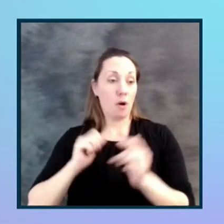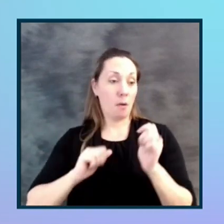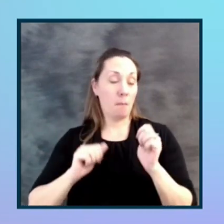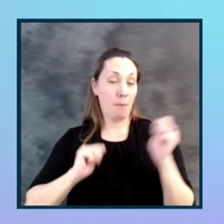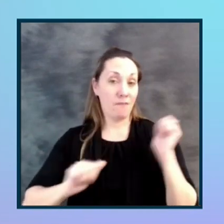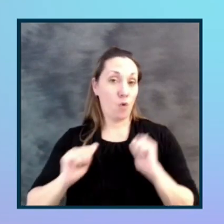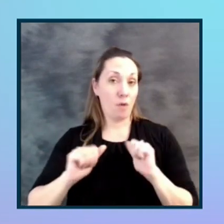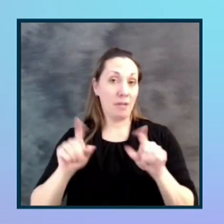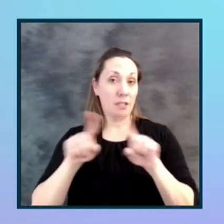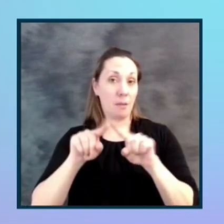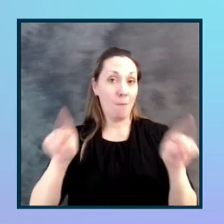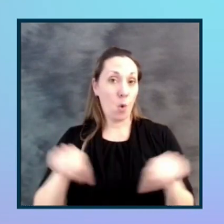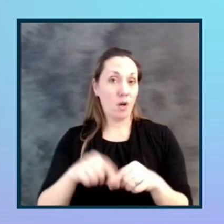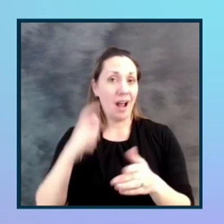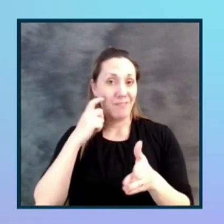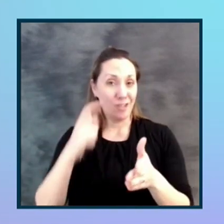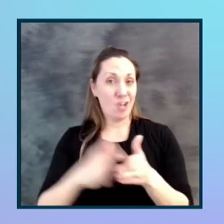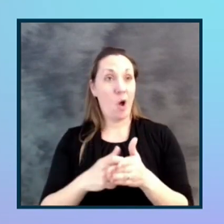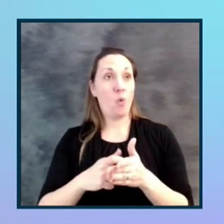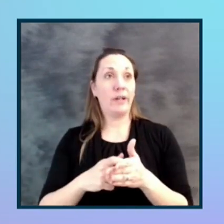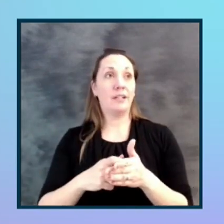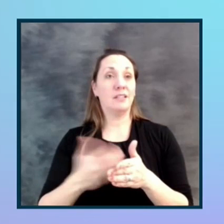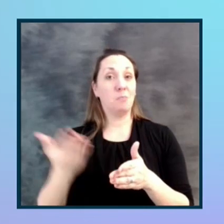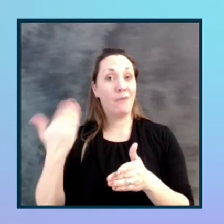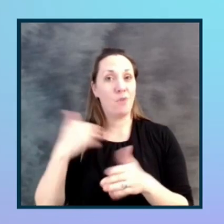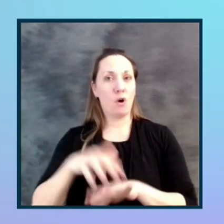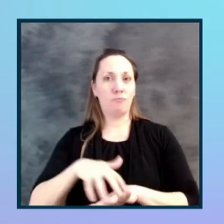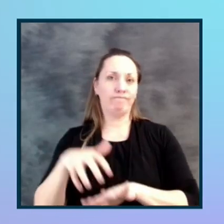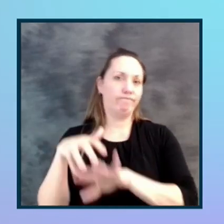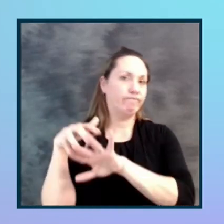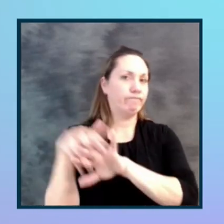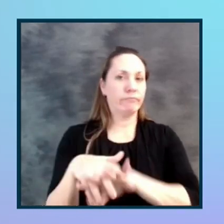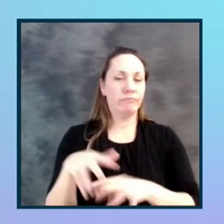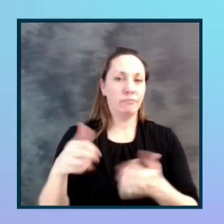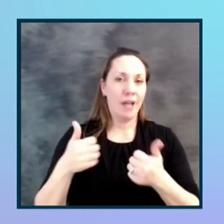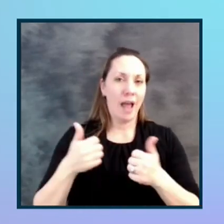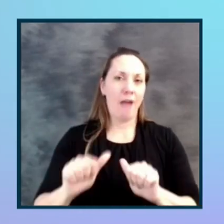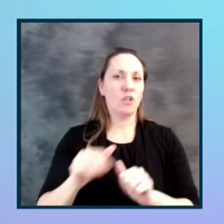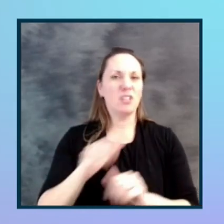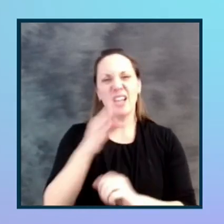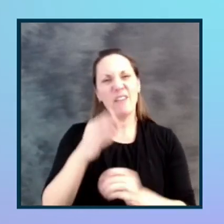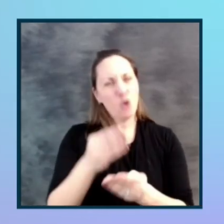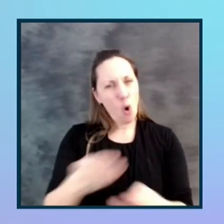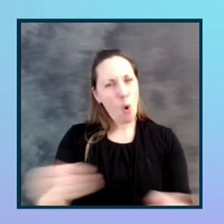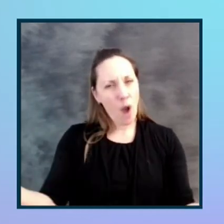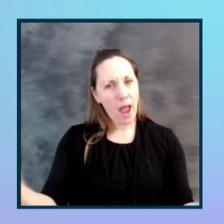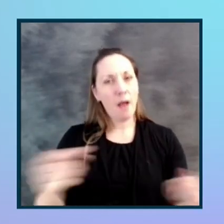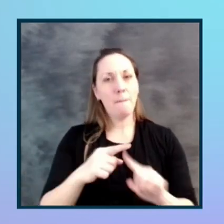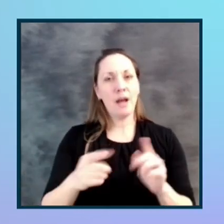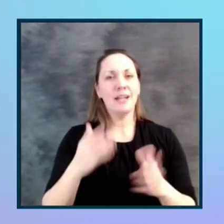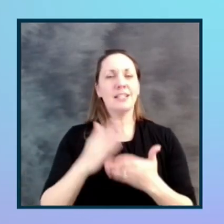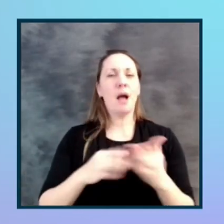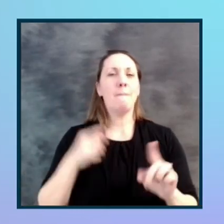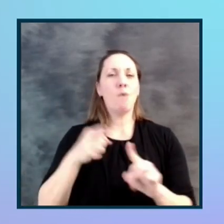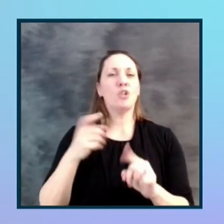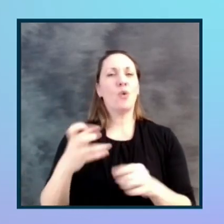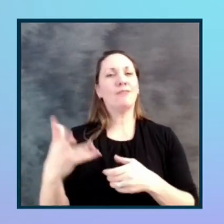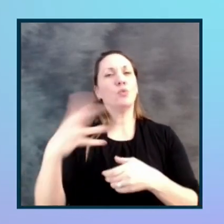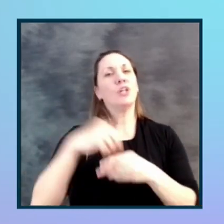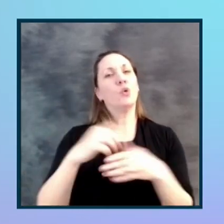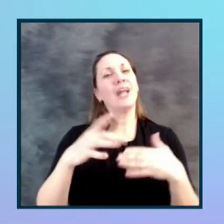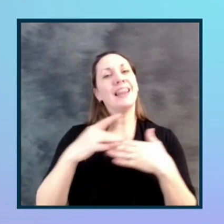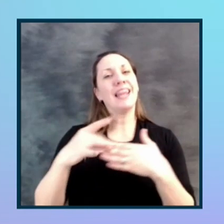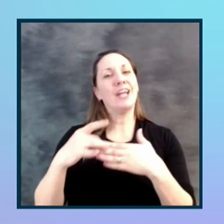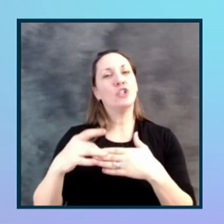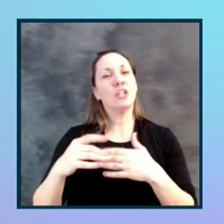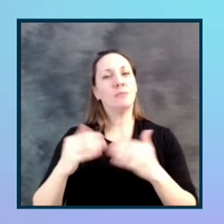And I've seen that grassroots efforts never go away, and it's very crucial. But at some point, you'll have to bring in leadership to move that to